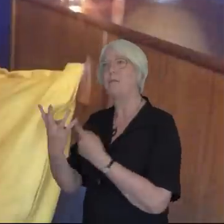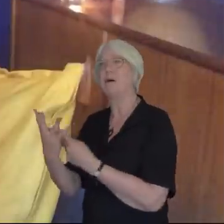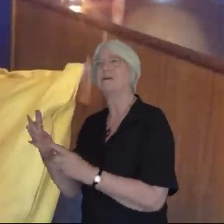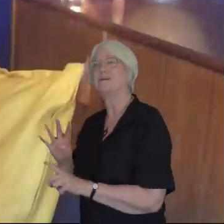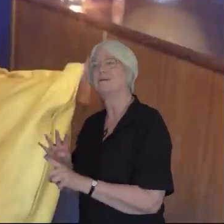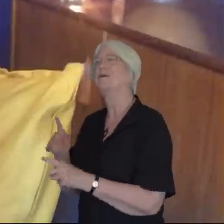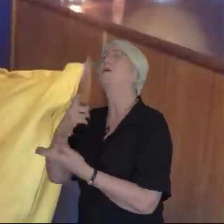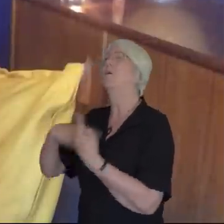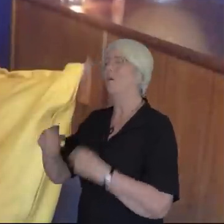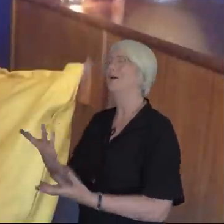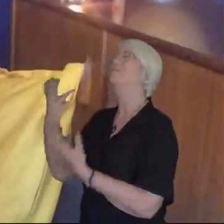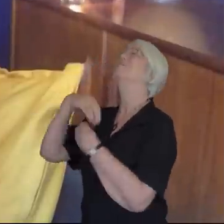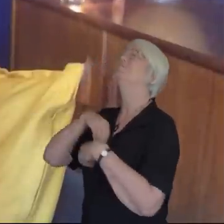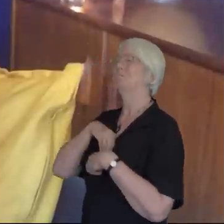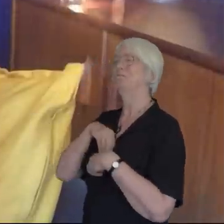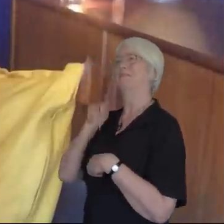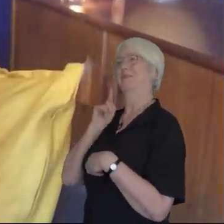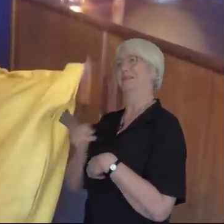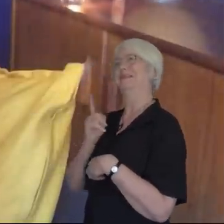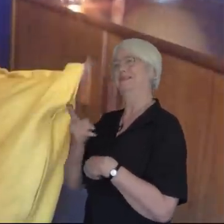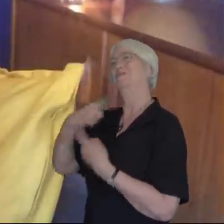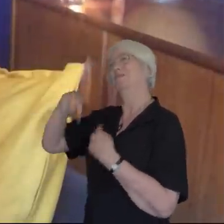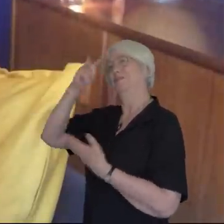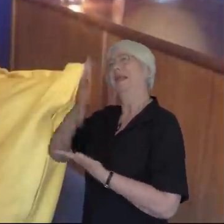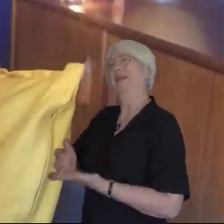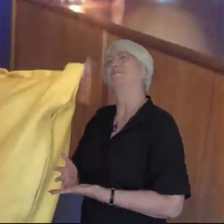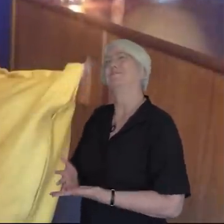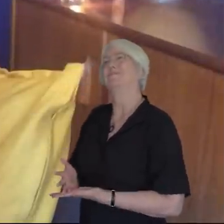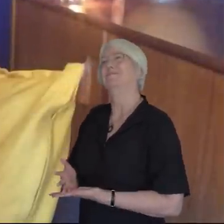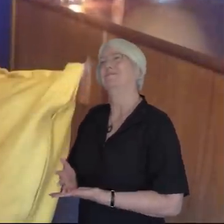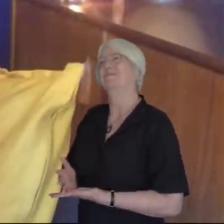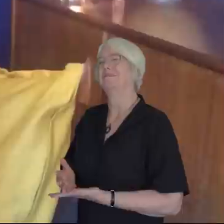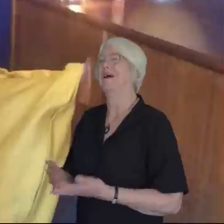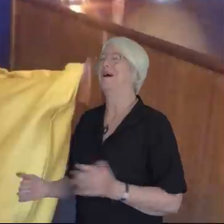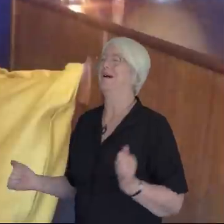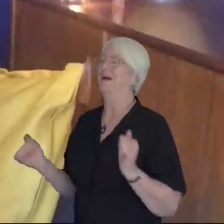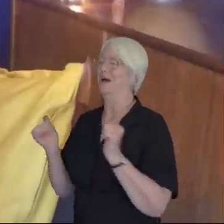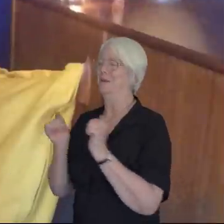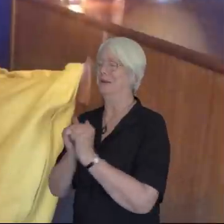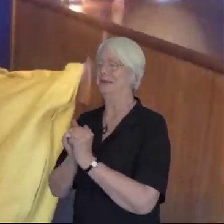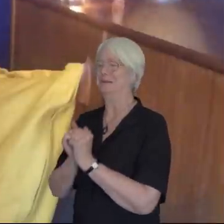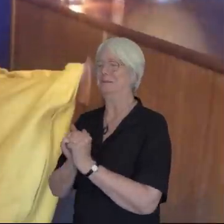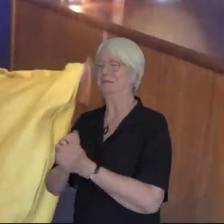have received and this we believe. Amen.